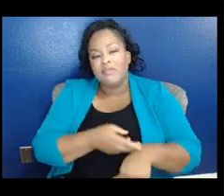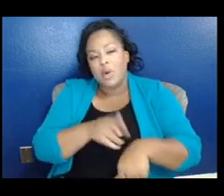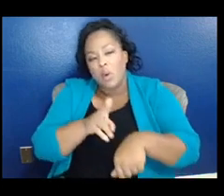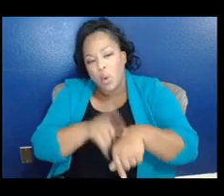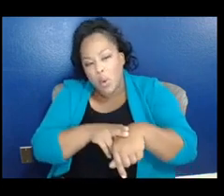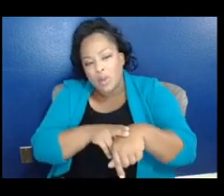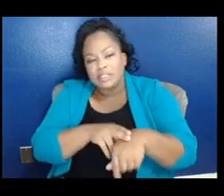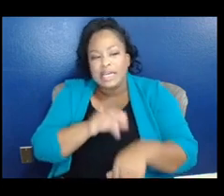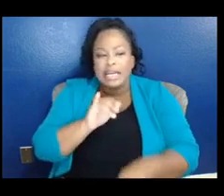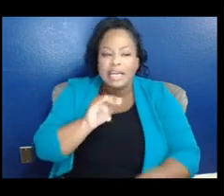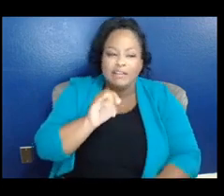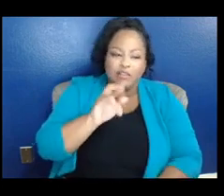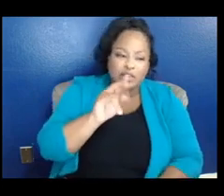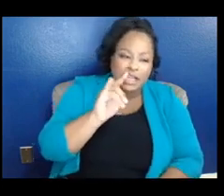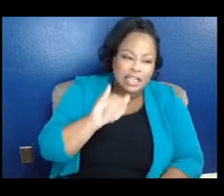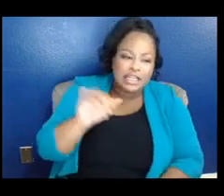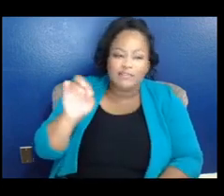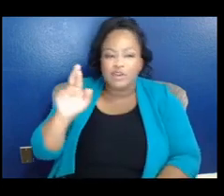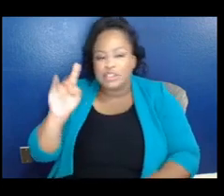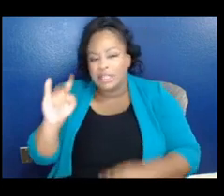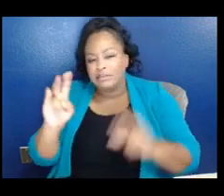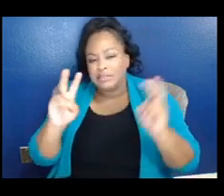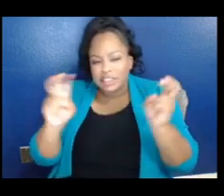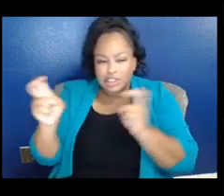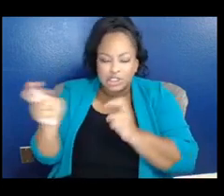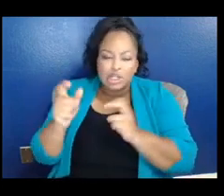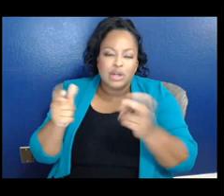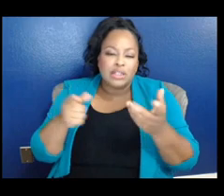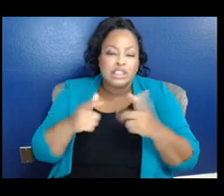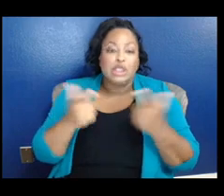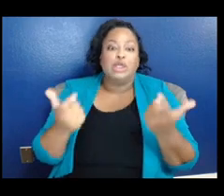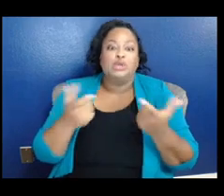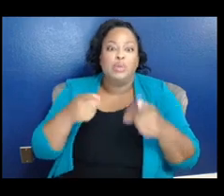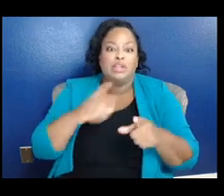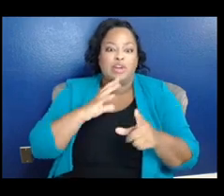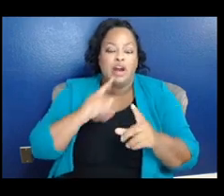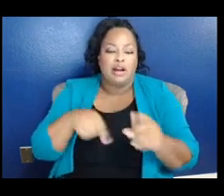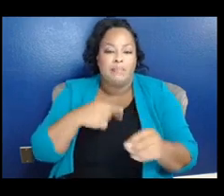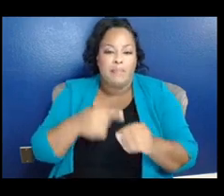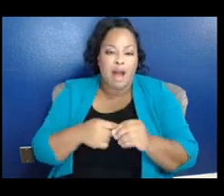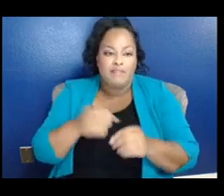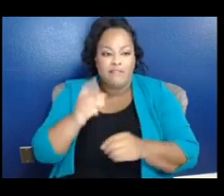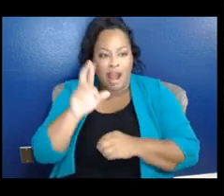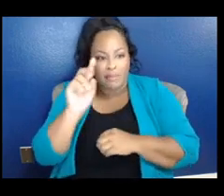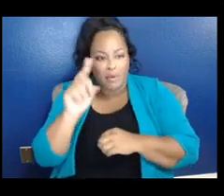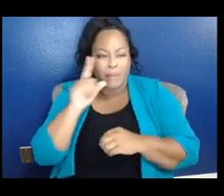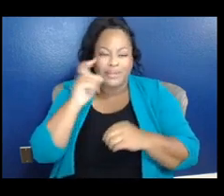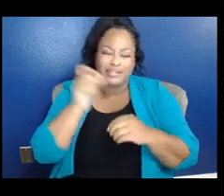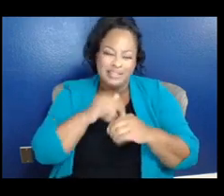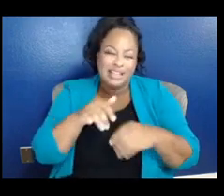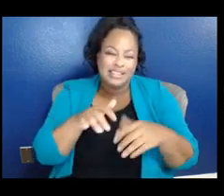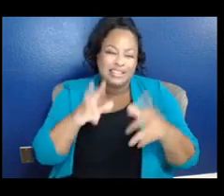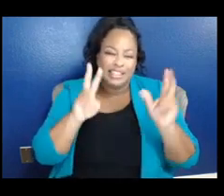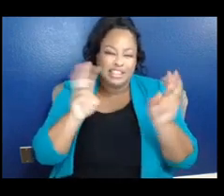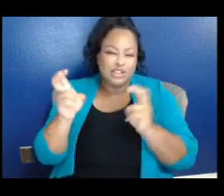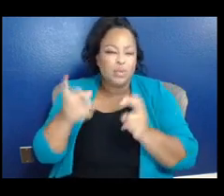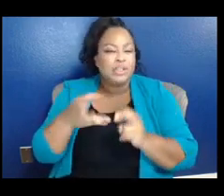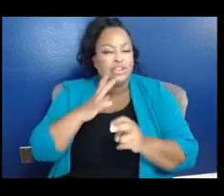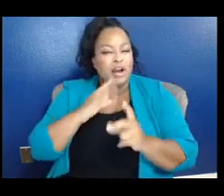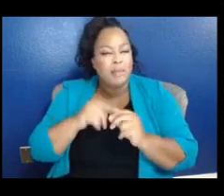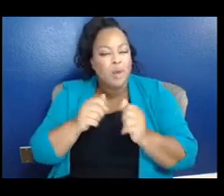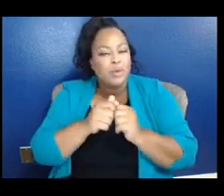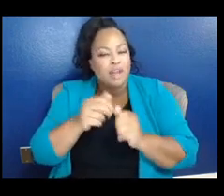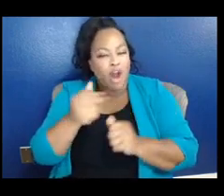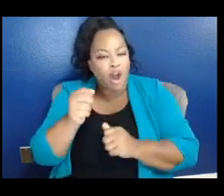the infertility and fertility discussion is huge when we're talking about uterine fibroids, because for a lot of women, it is a challenge, as we've mentioned with Dr.